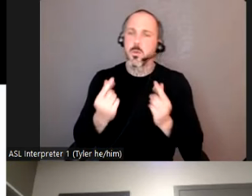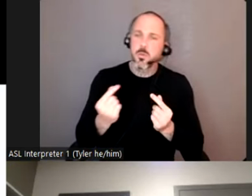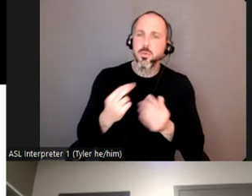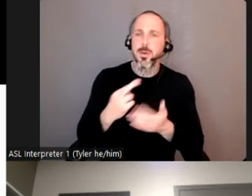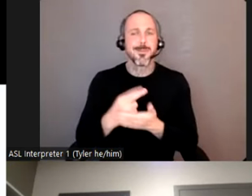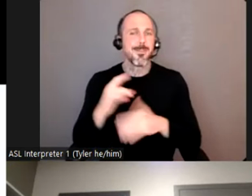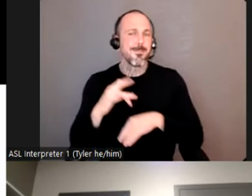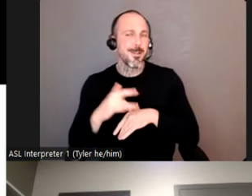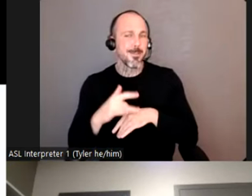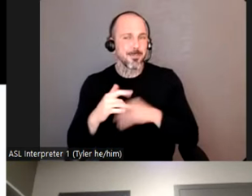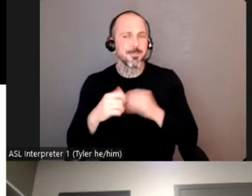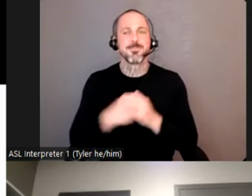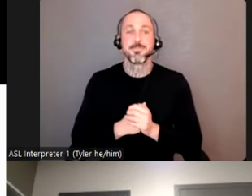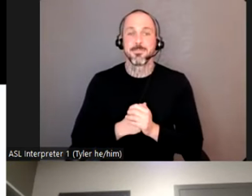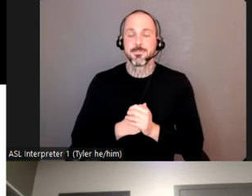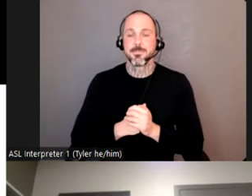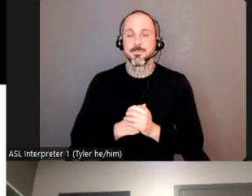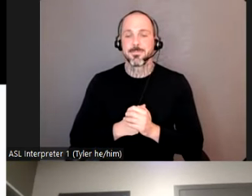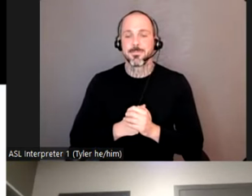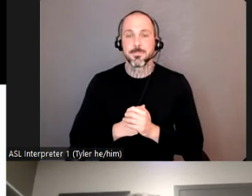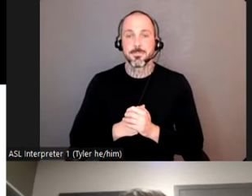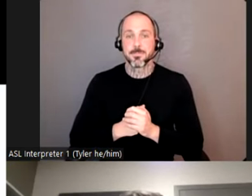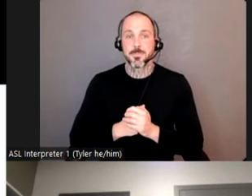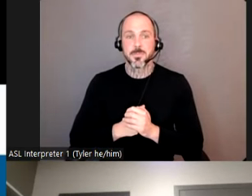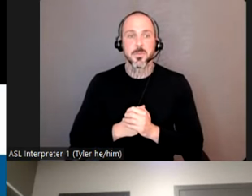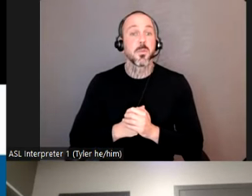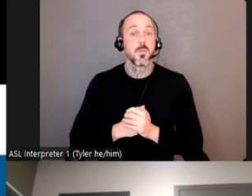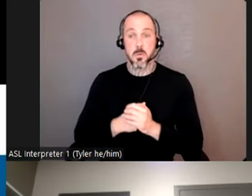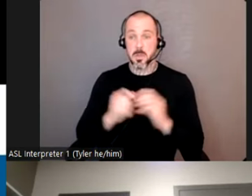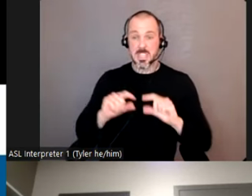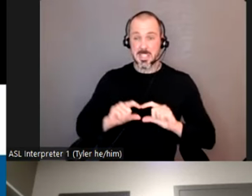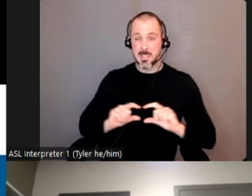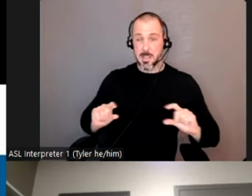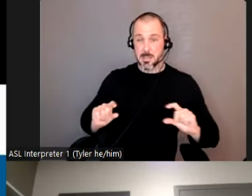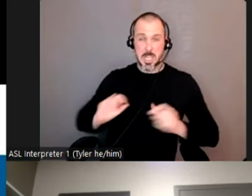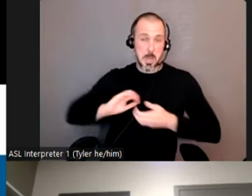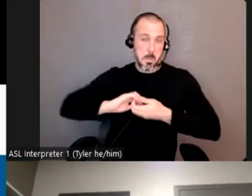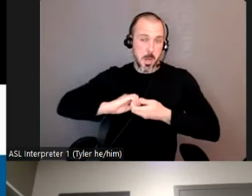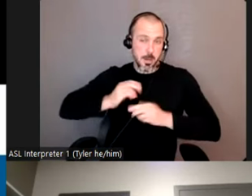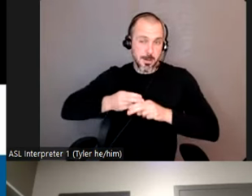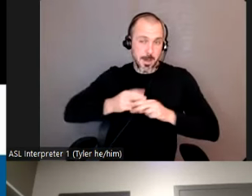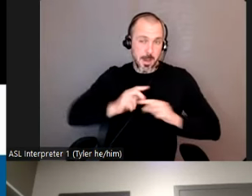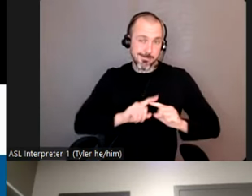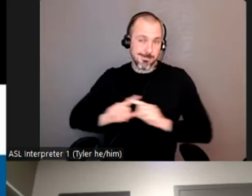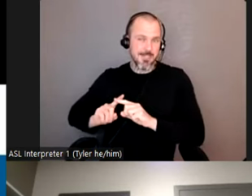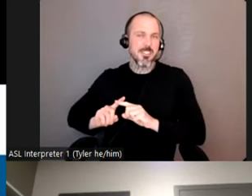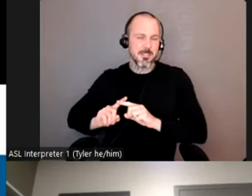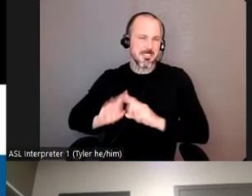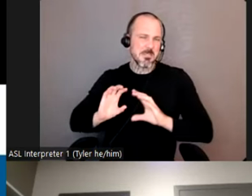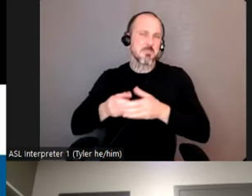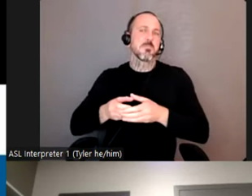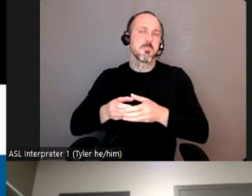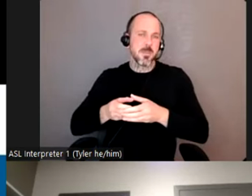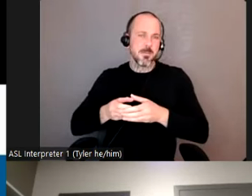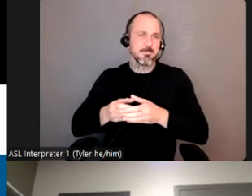the Canadian Anti-Fraud Centre is made up of our partners you see on the bottom of the slide here. It's made with the Canadian Anti-Fraud Centre. It's made up